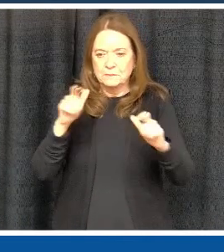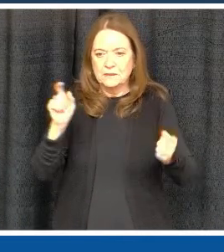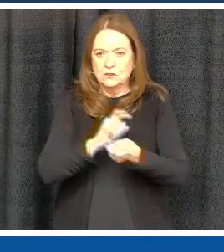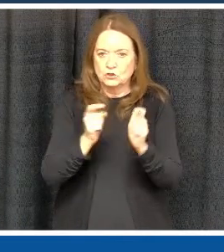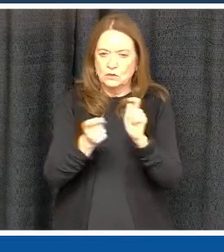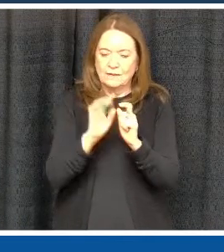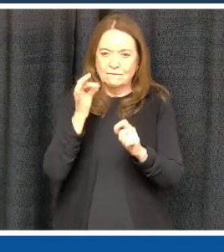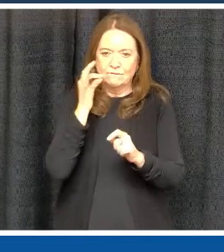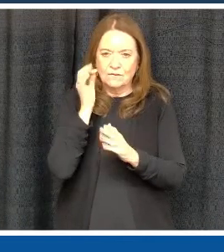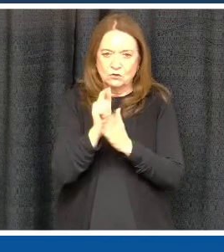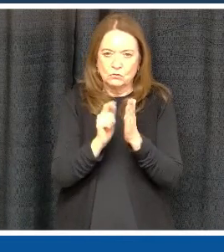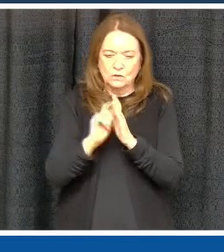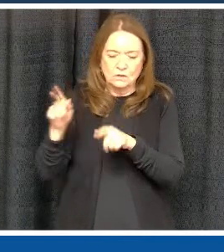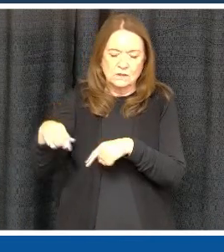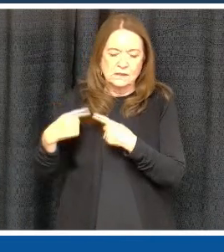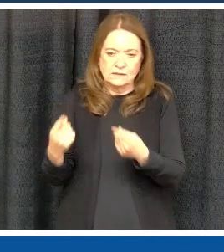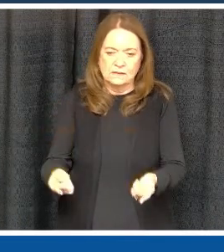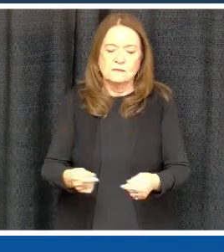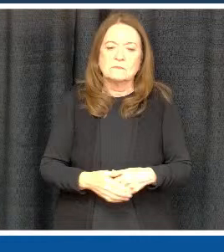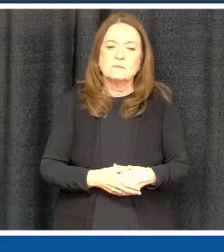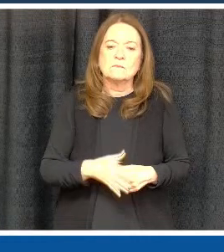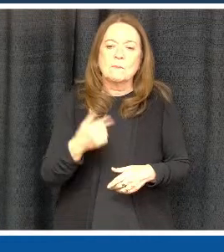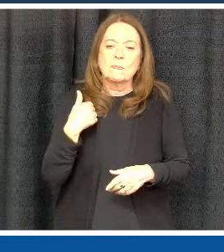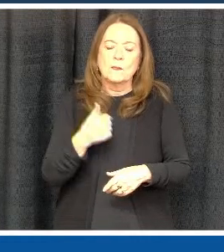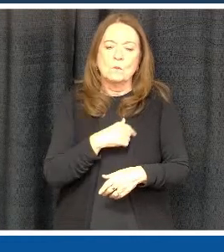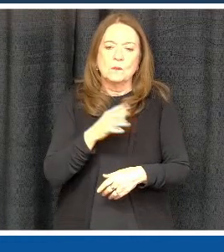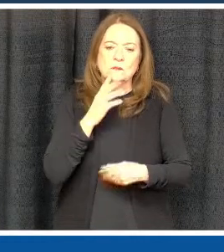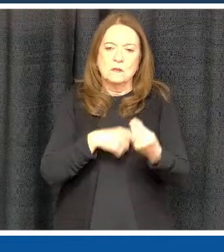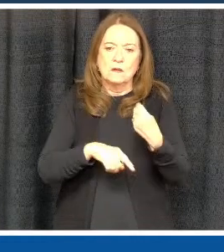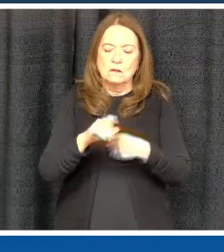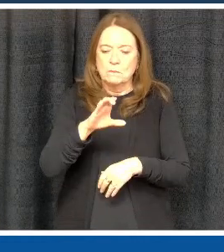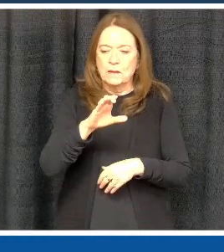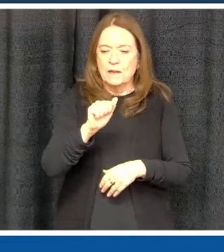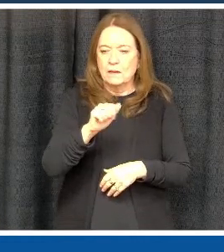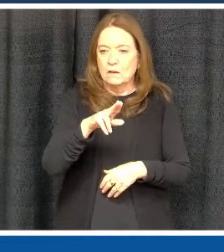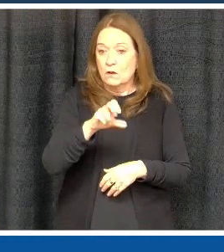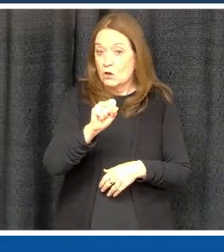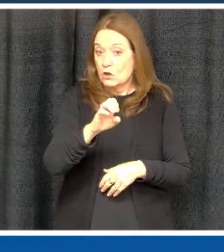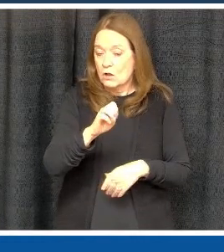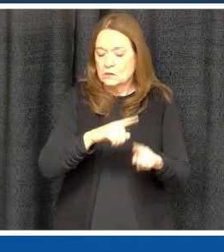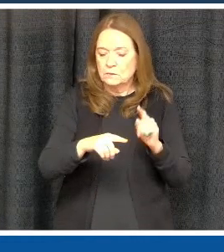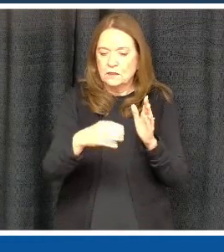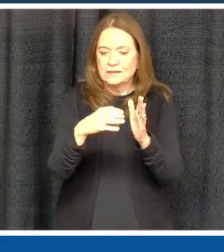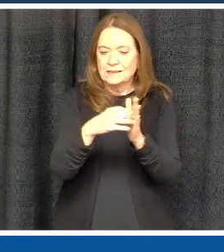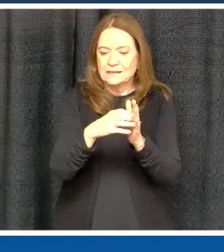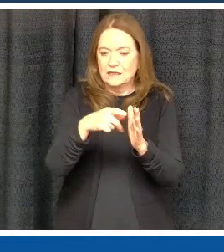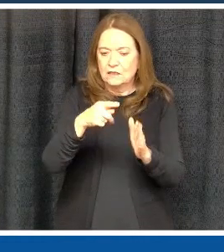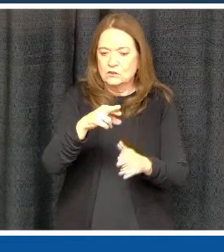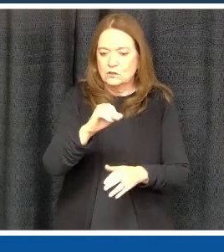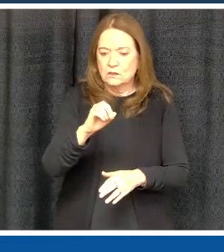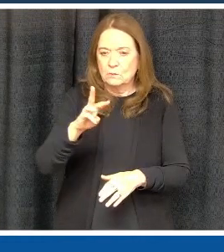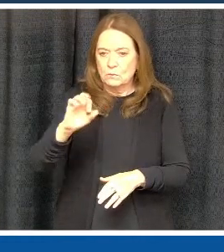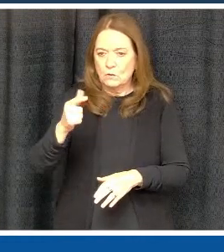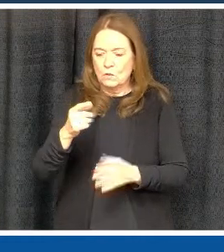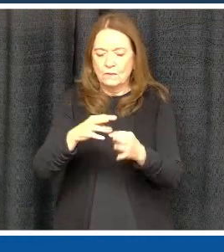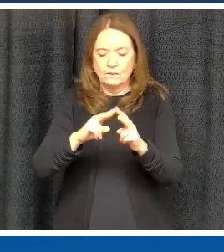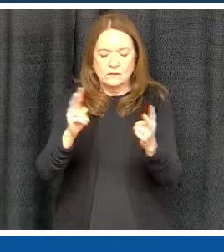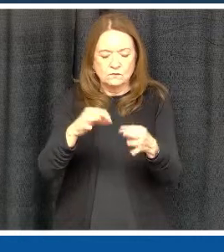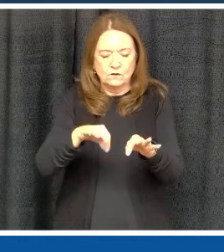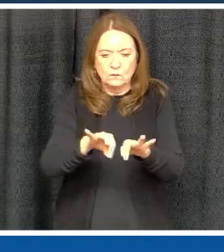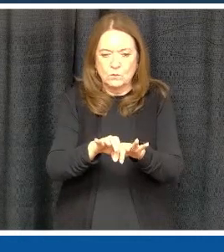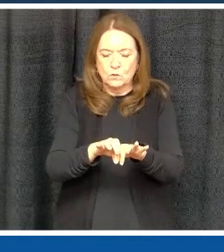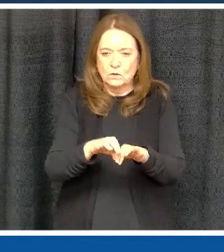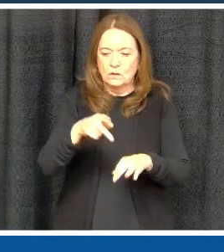law since that date. We talk about cost, but there's a section in PROWOG that is very important.